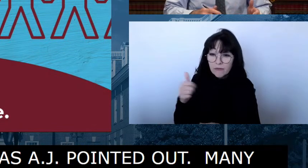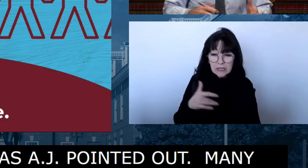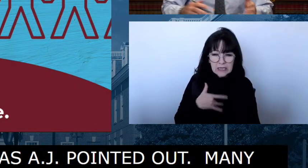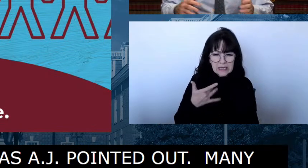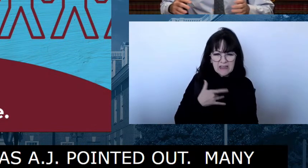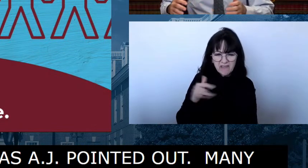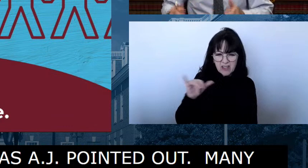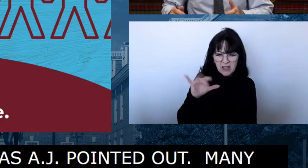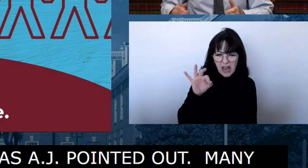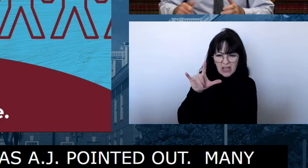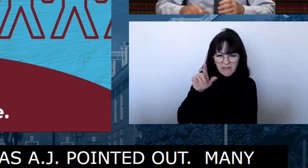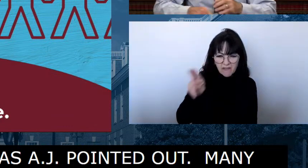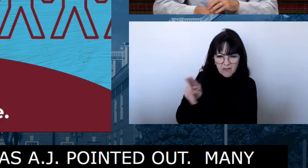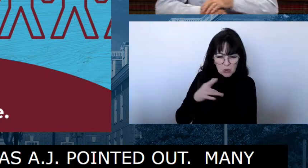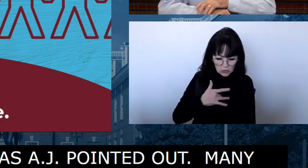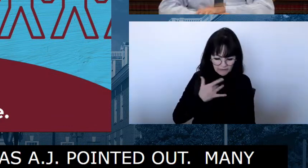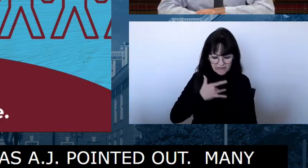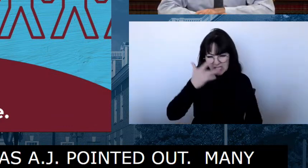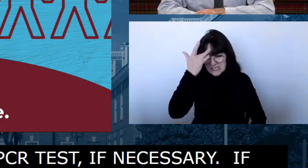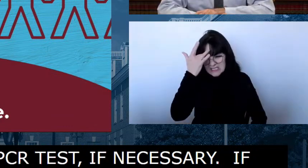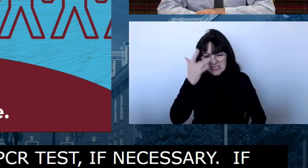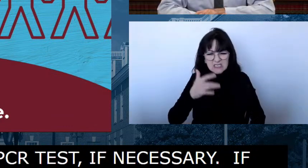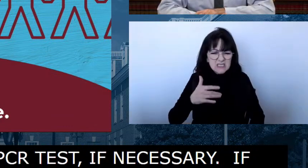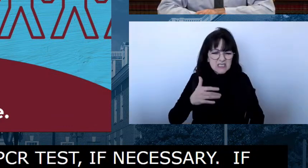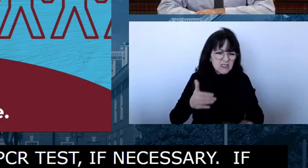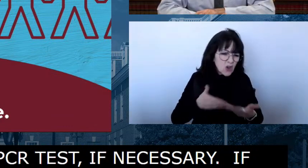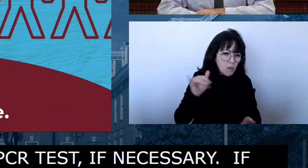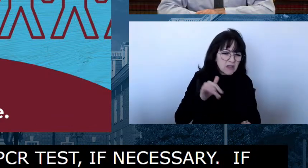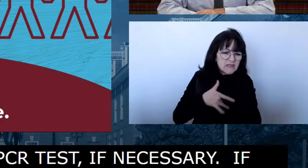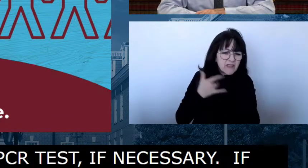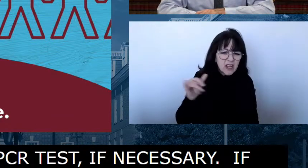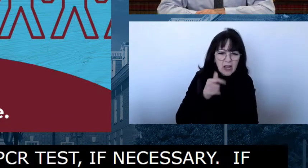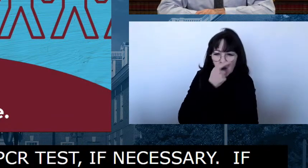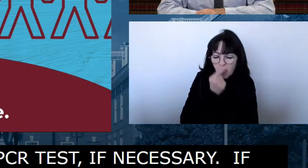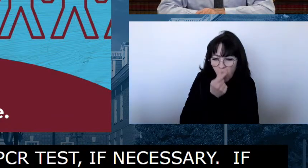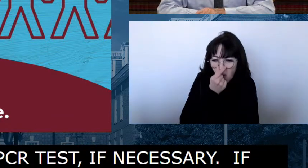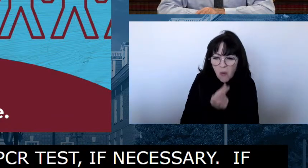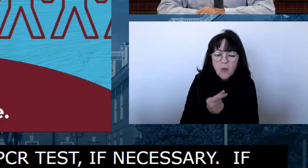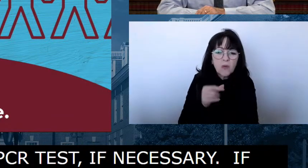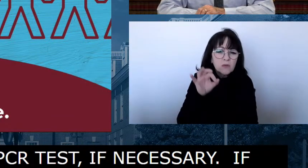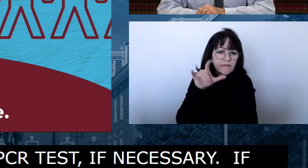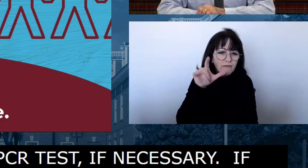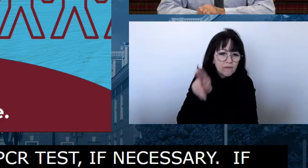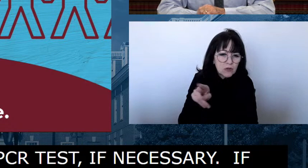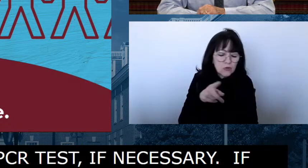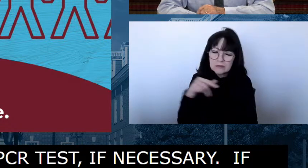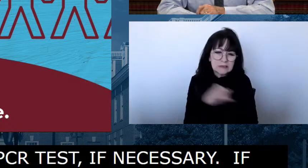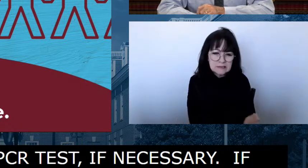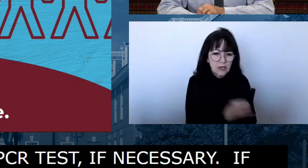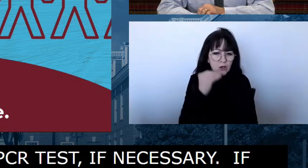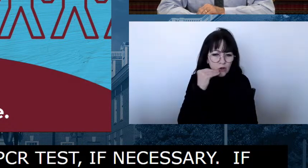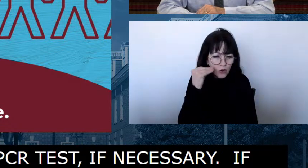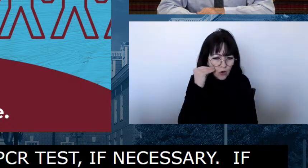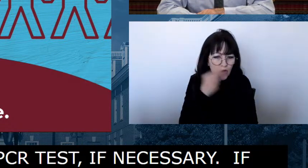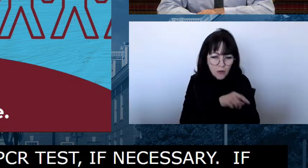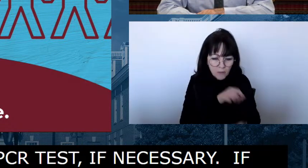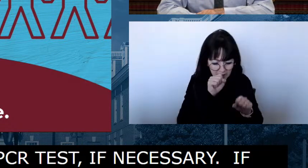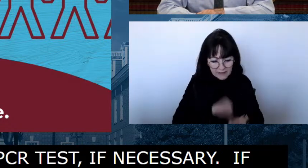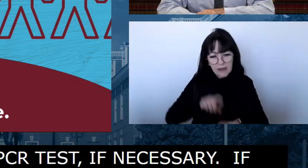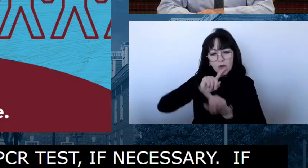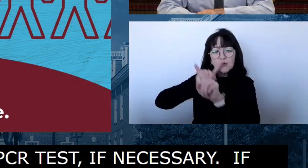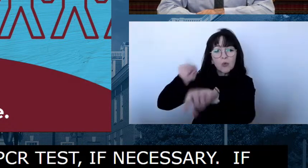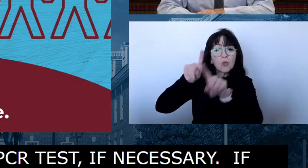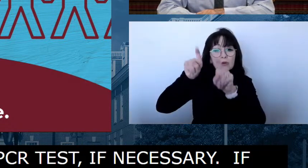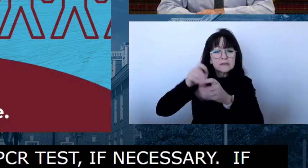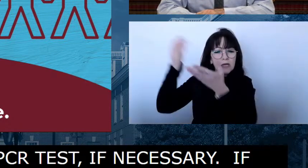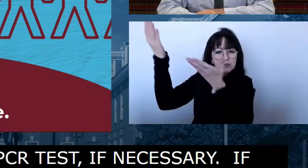get tested. That's the way we're going to control things moving forward. We rely on so many individuals to do that.